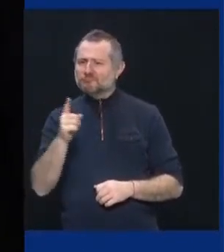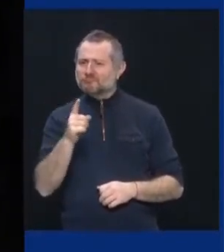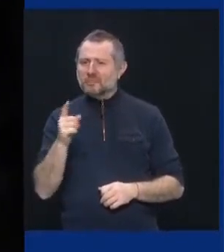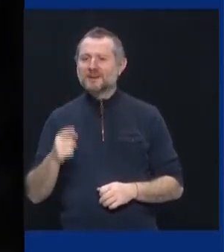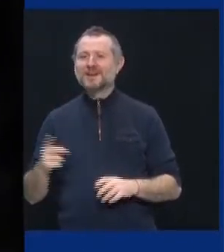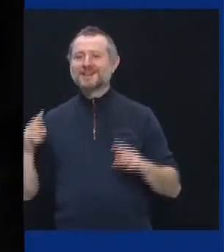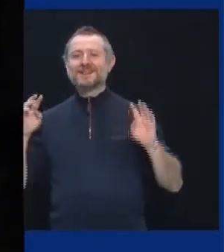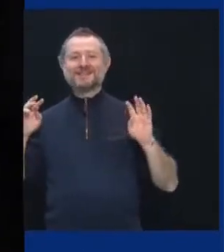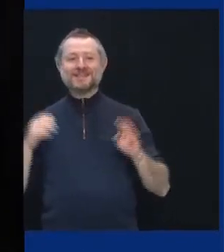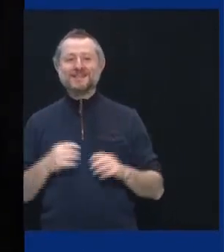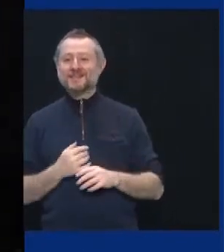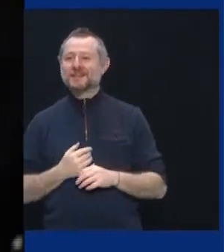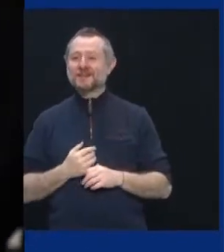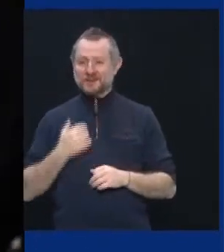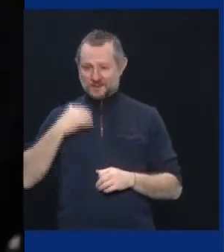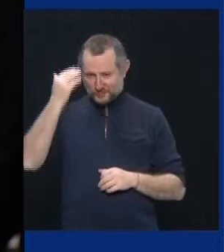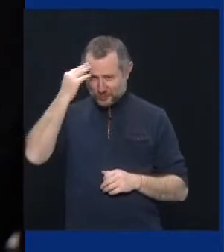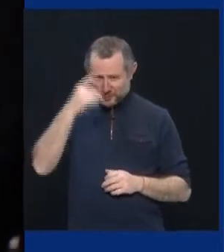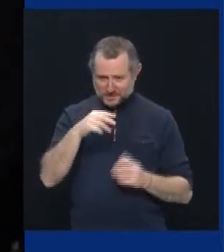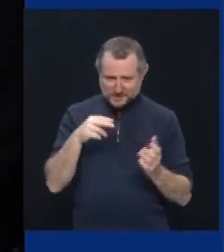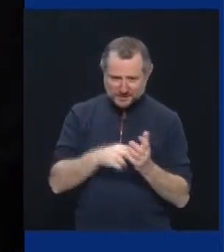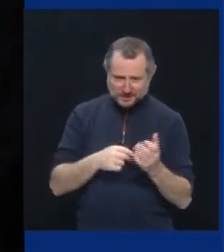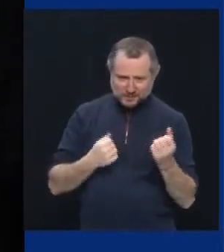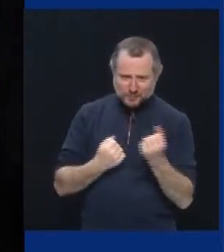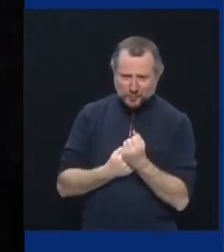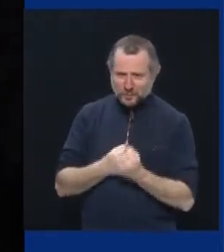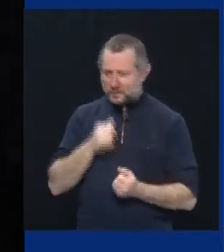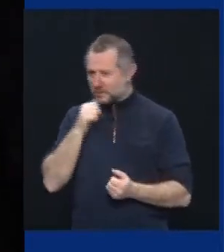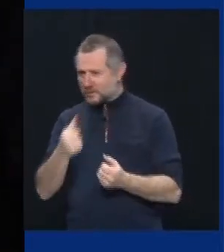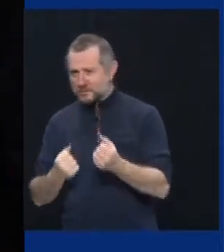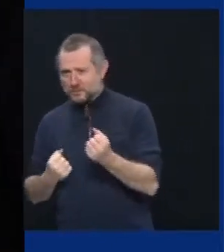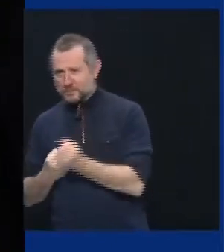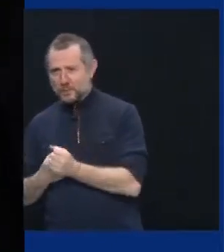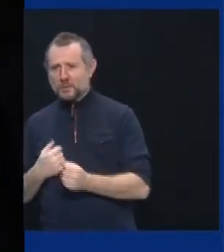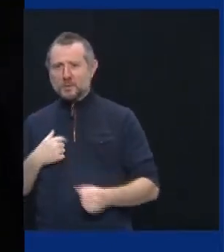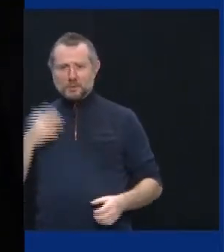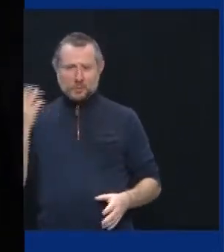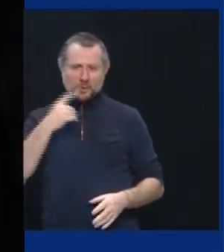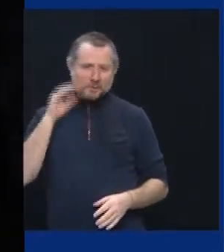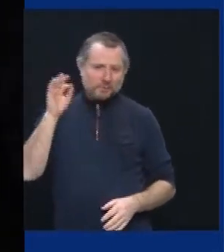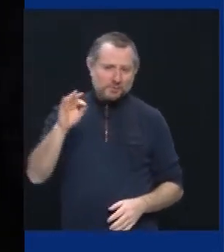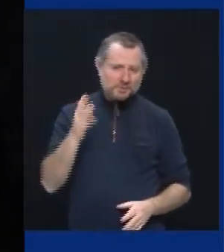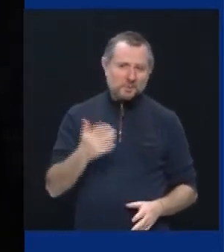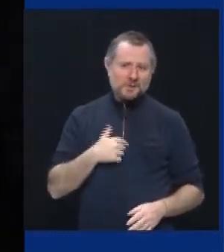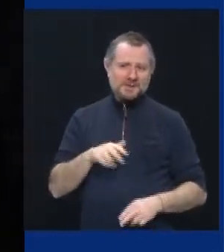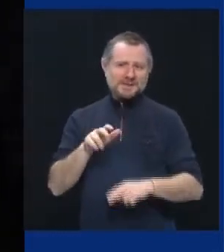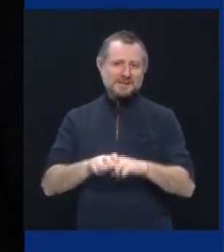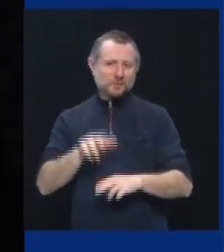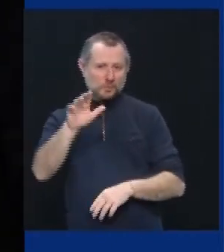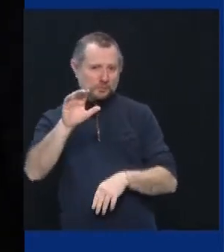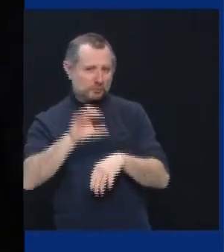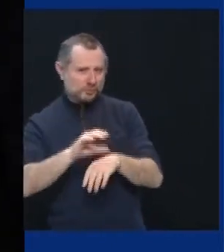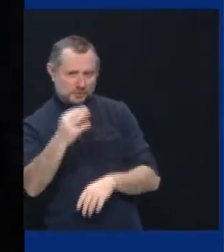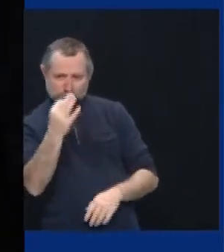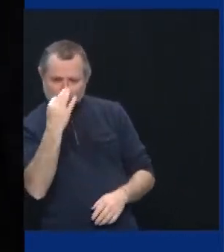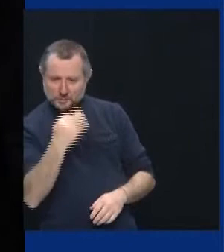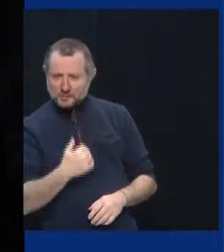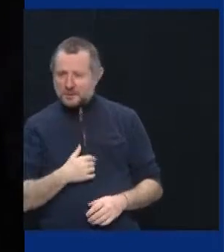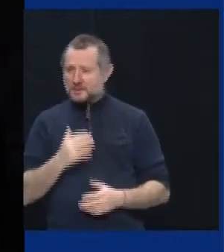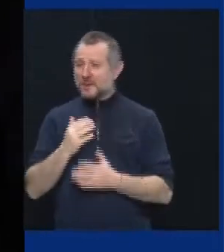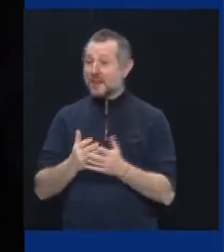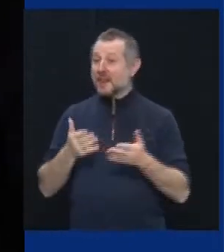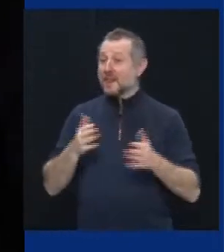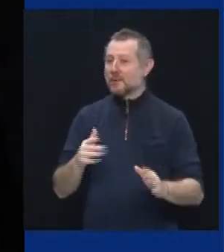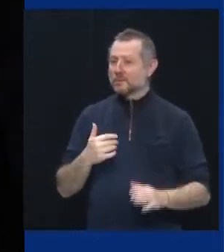I know what you stand for. I know what you preach because I've been in your church. Some of you have allowed me to stand behind